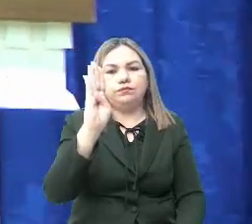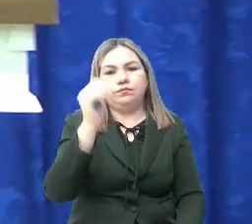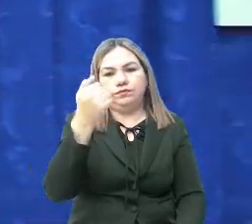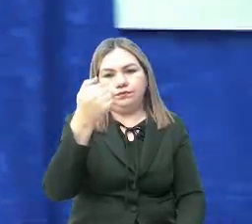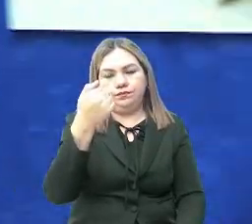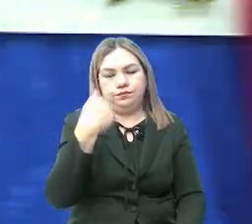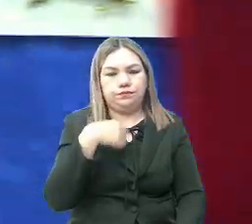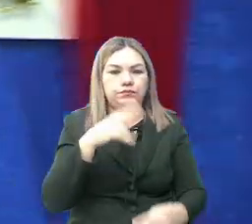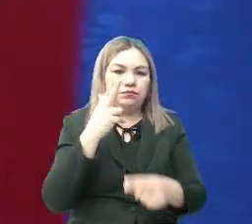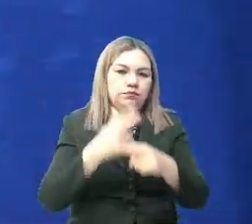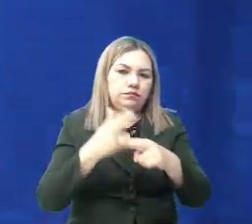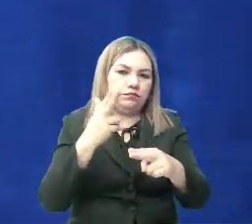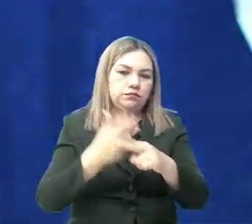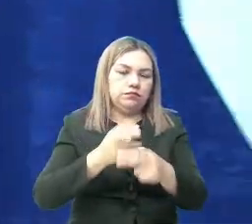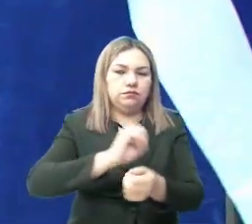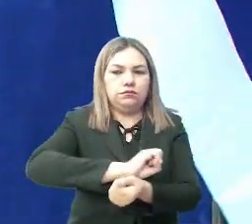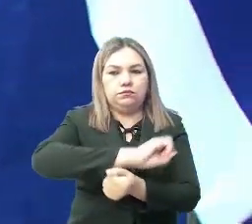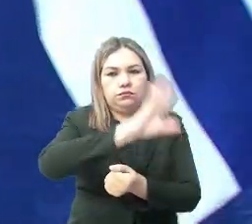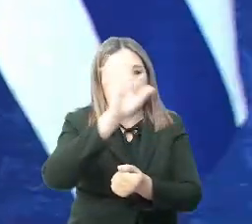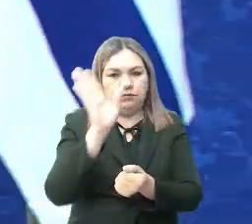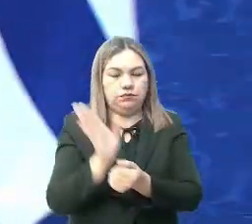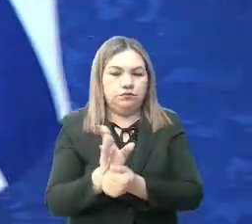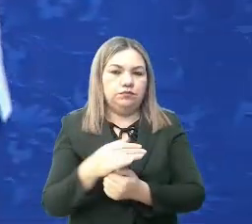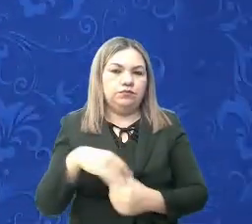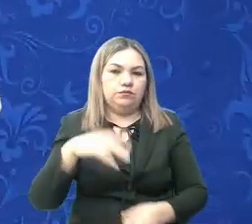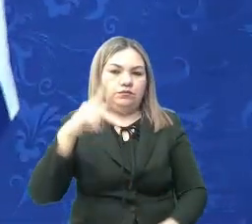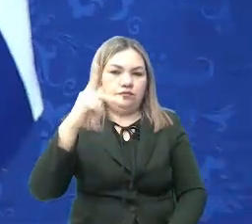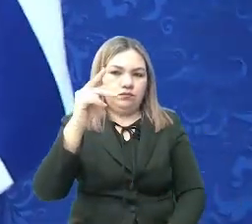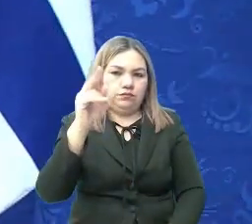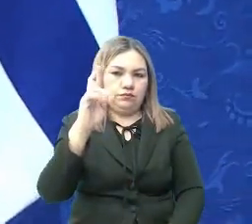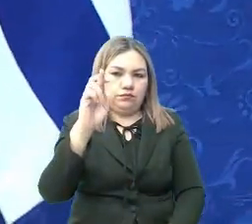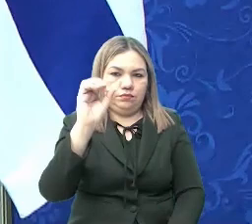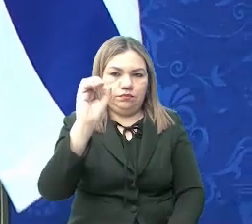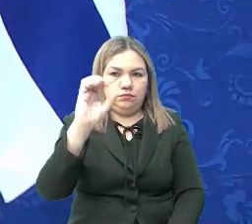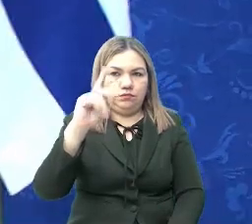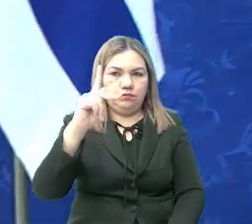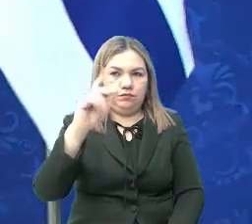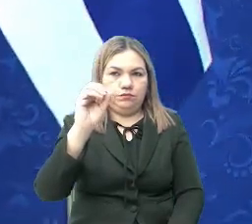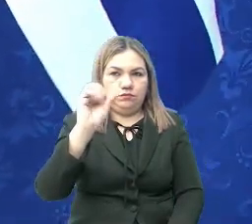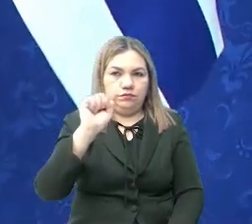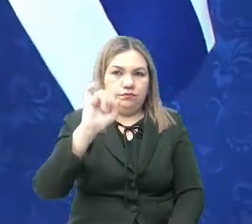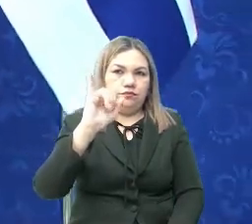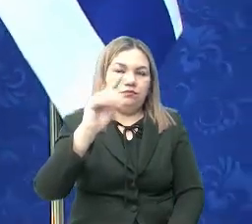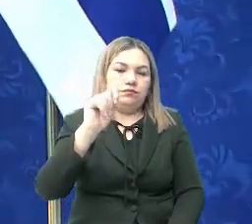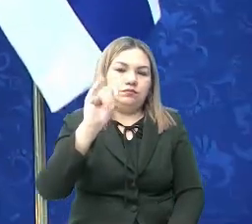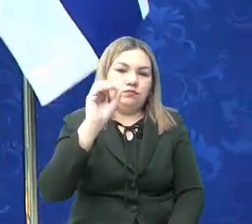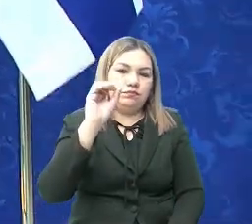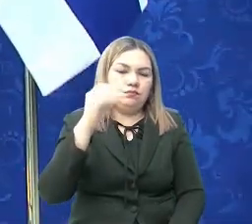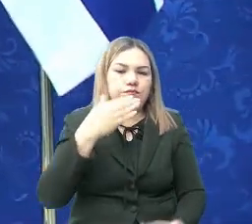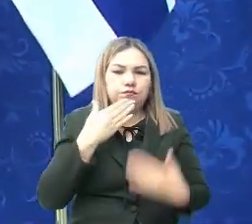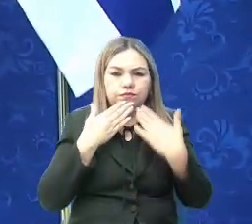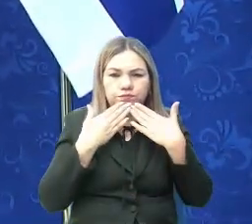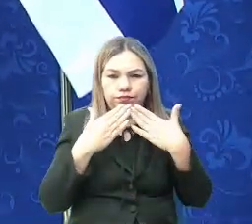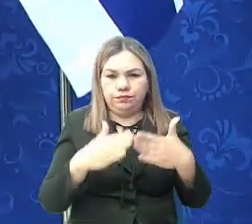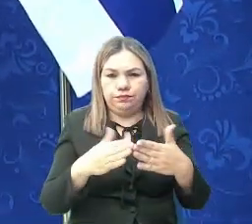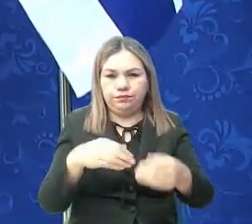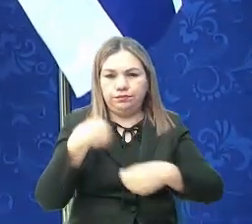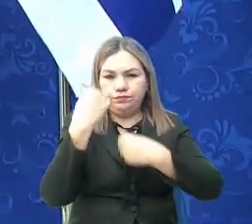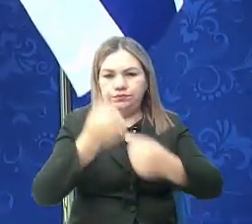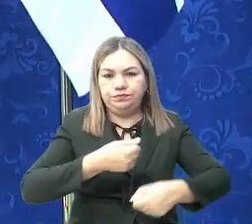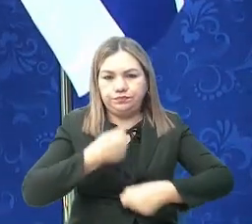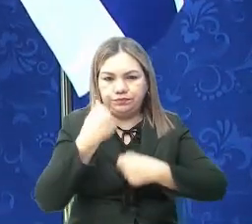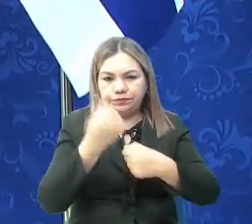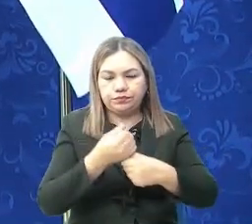to his name. Say with me, that's the purpose. So if you ask the apostle, what's my